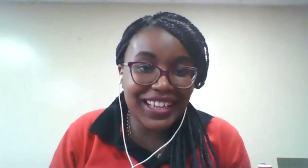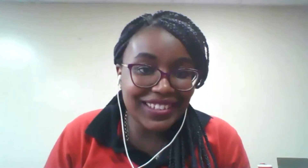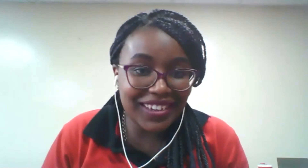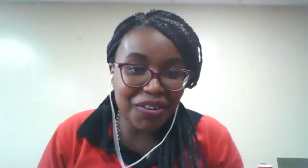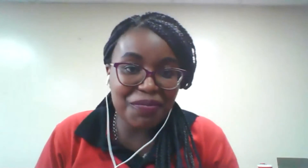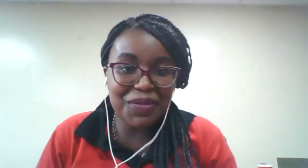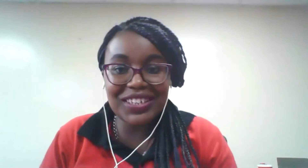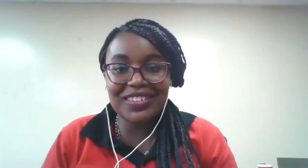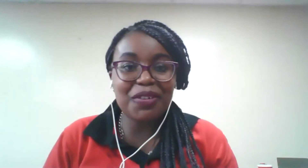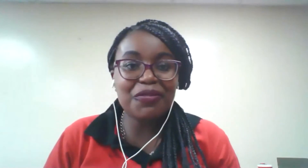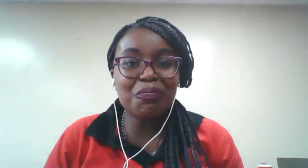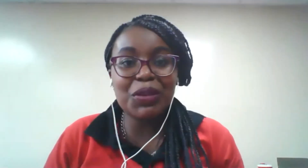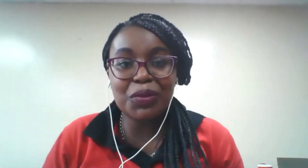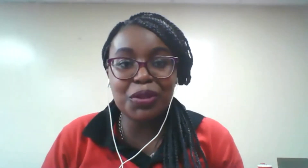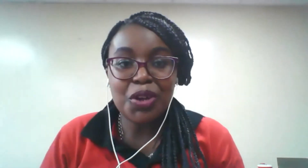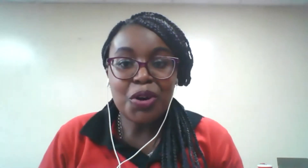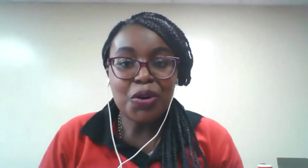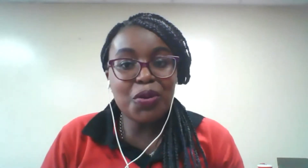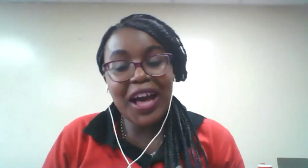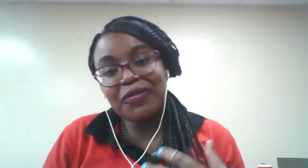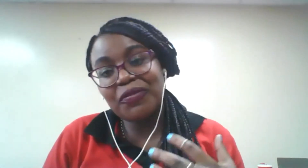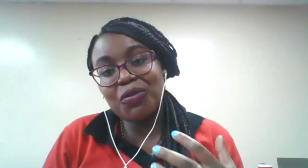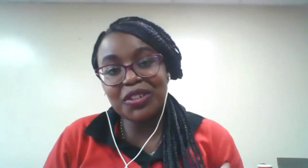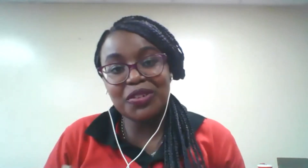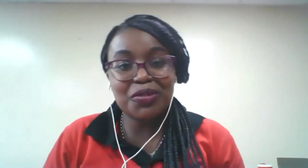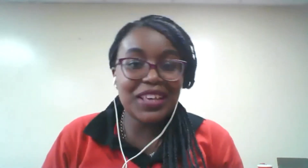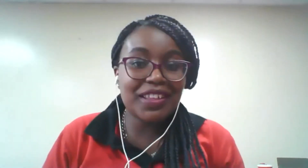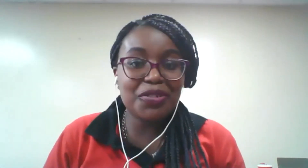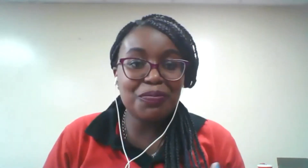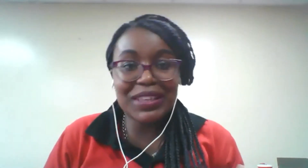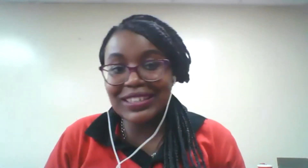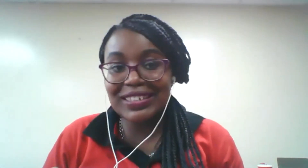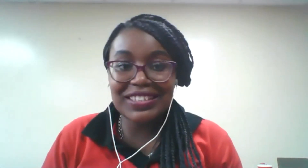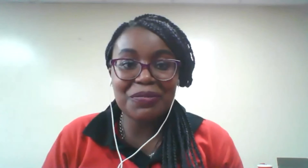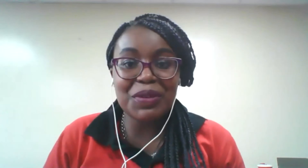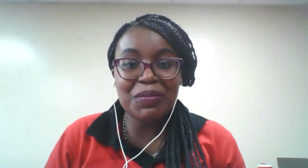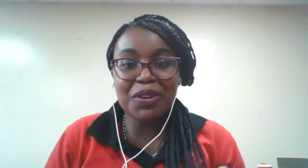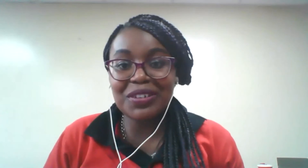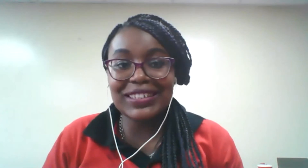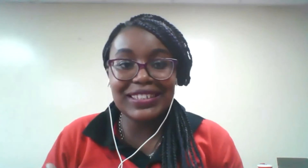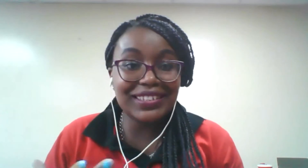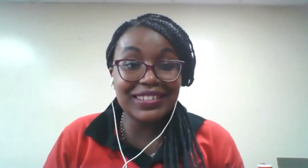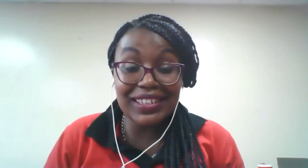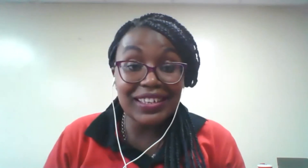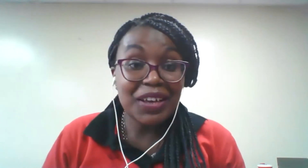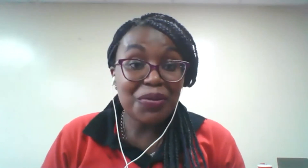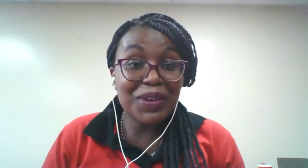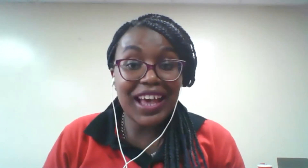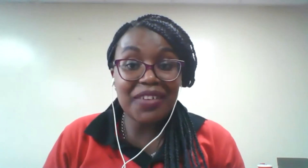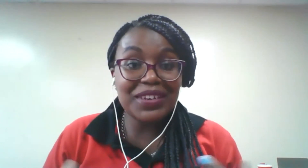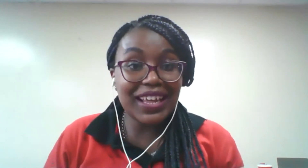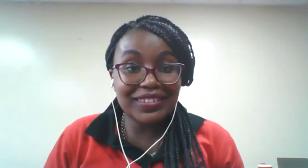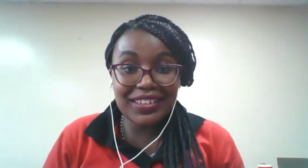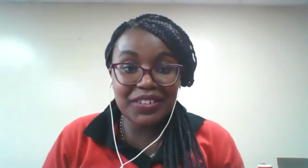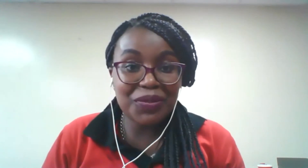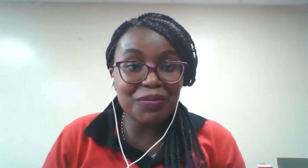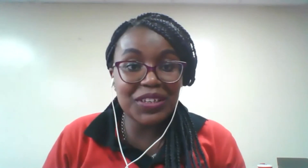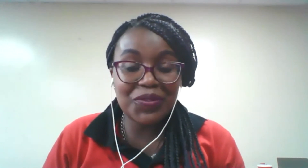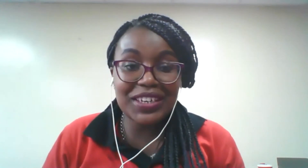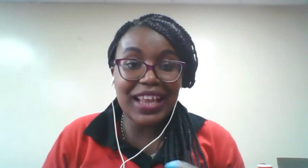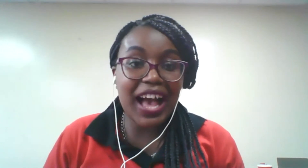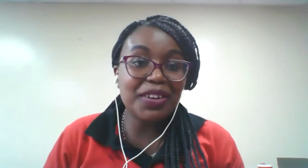about and the engagement you're having so far. And even on the emphasis on what DEC means to